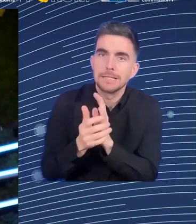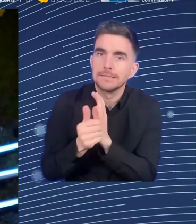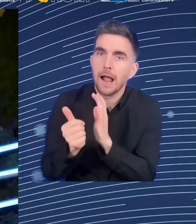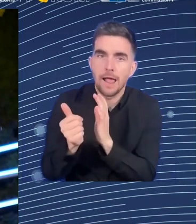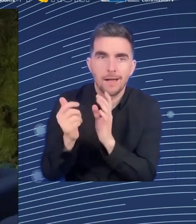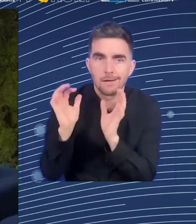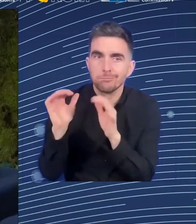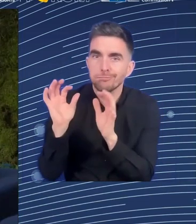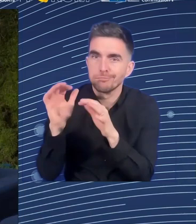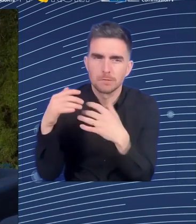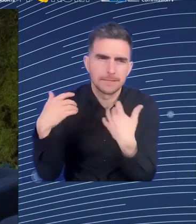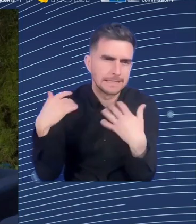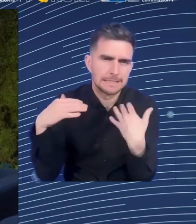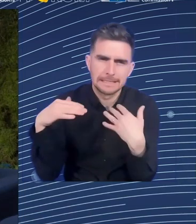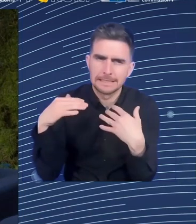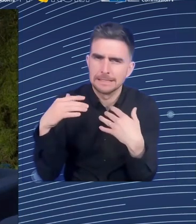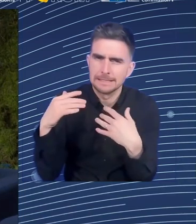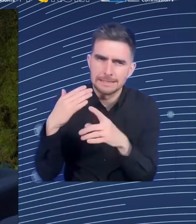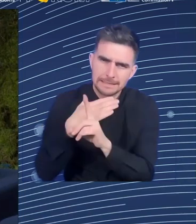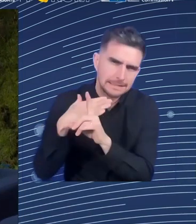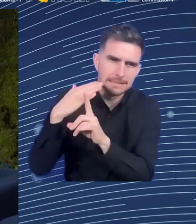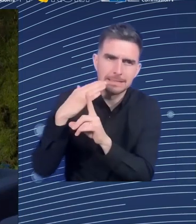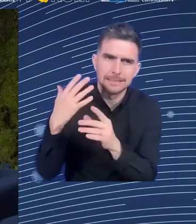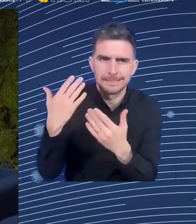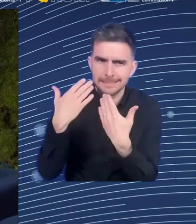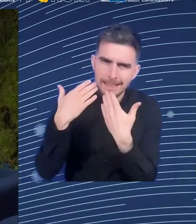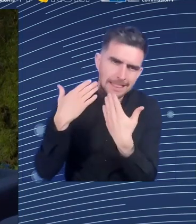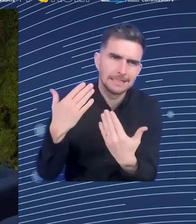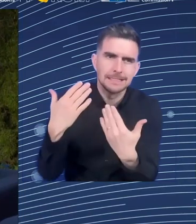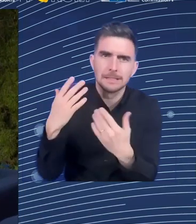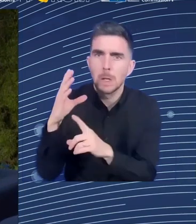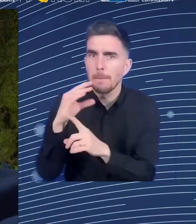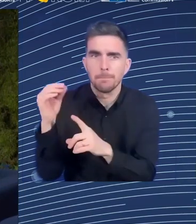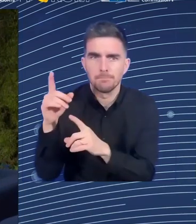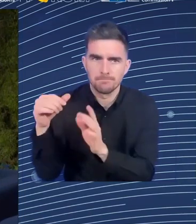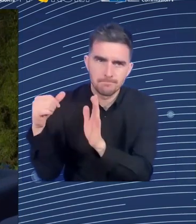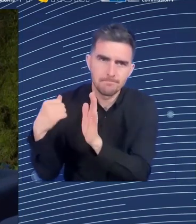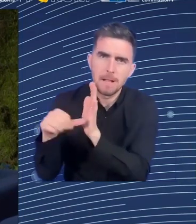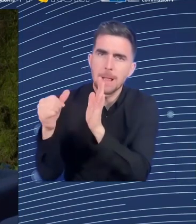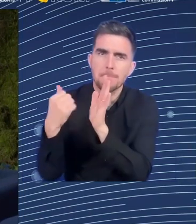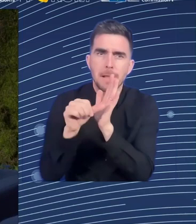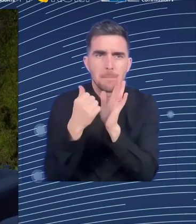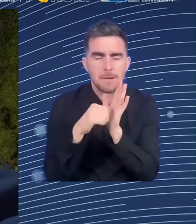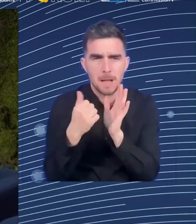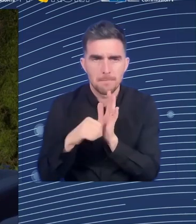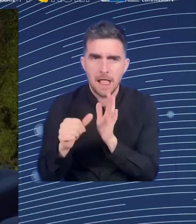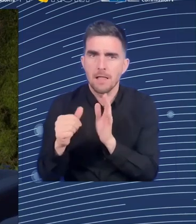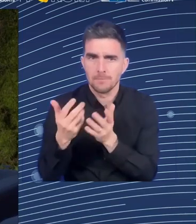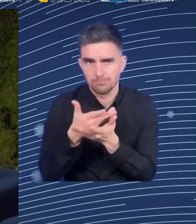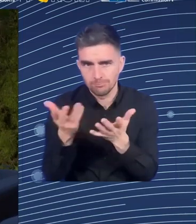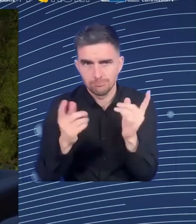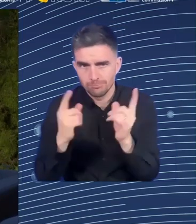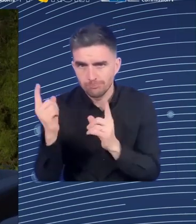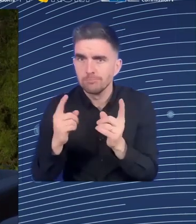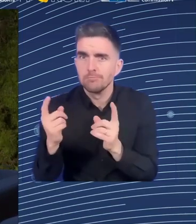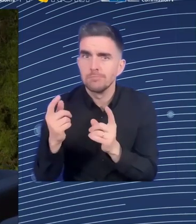artists, and all sorts of medium and low-skilled individuals to the same pay as they do for other members of the staff. So imagine